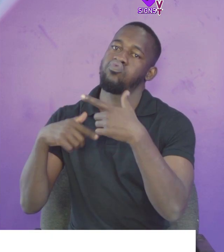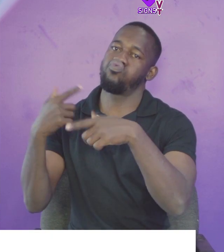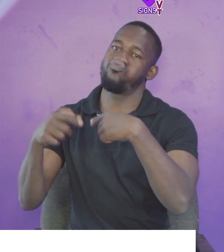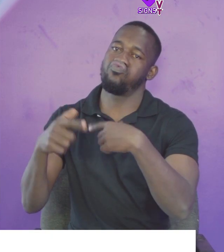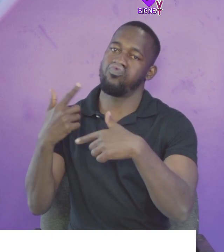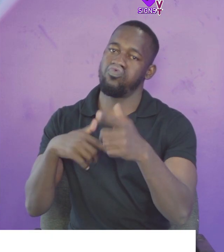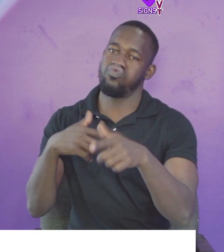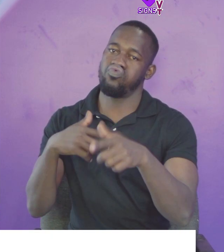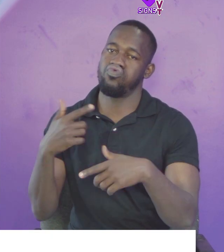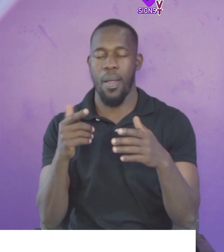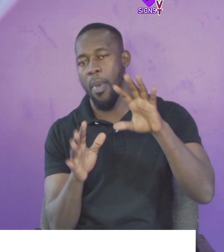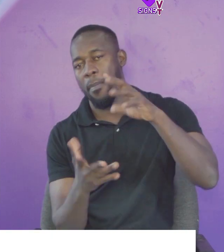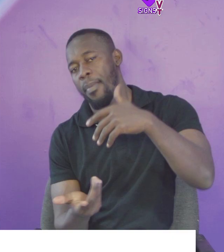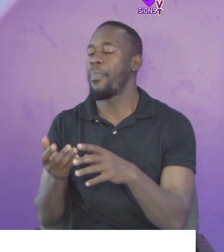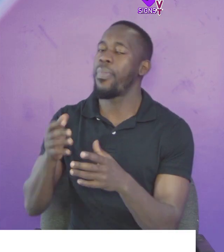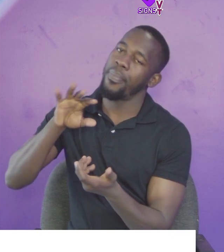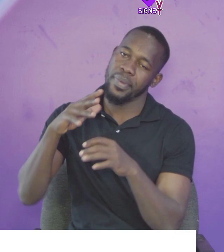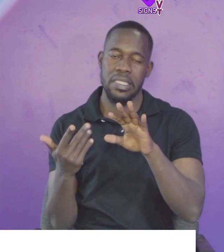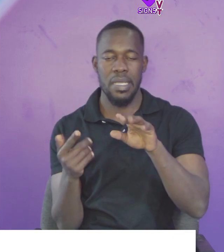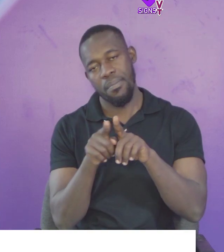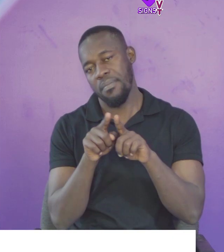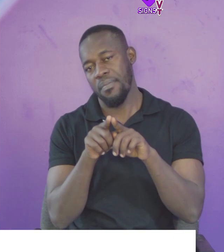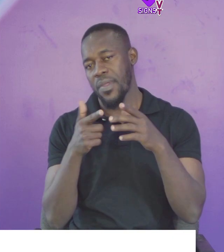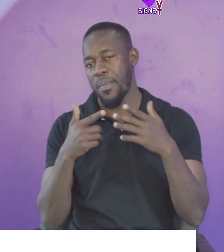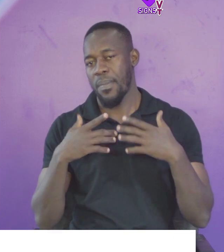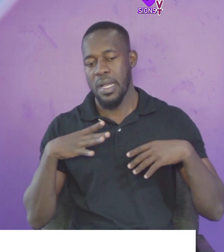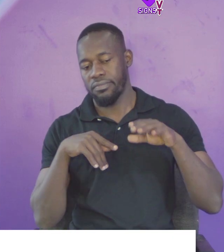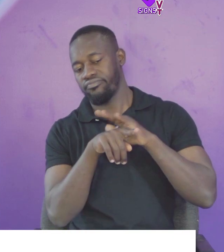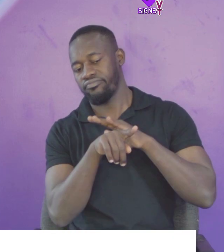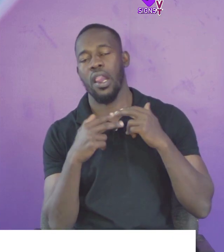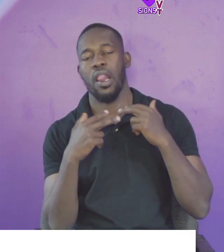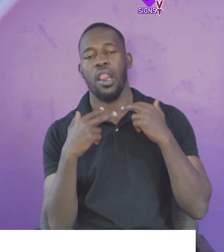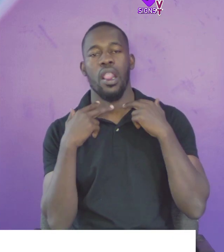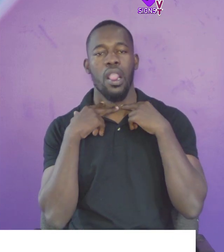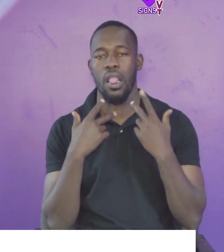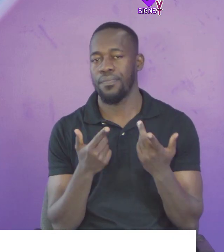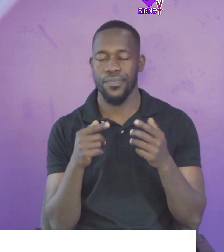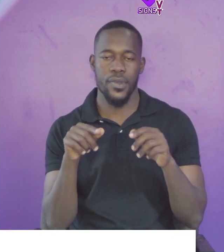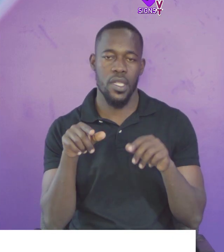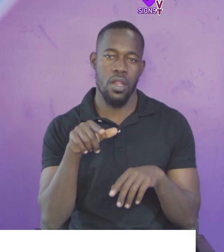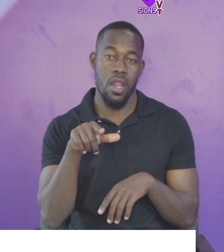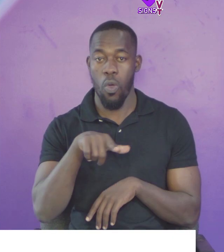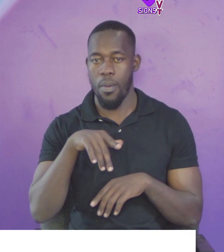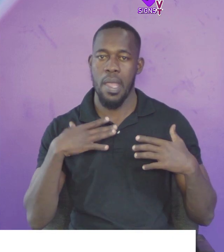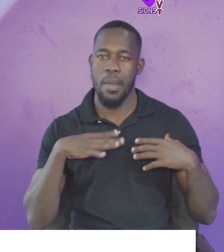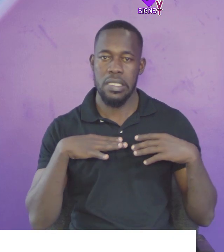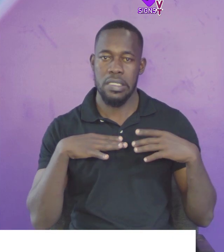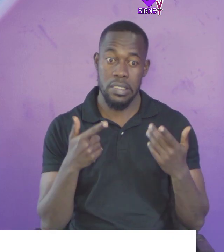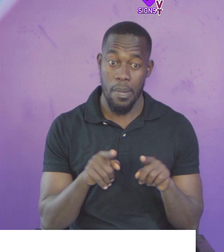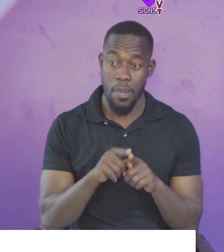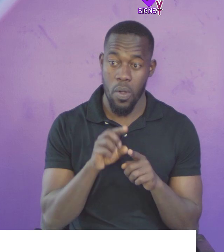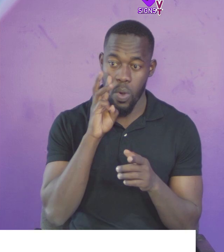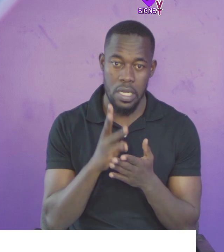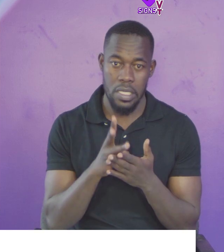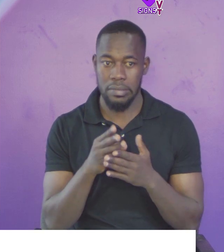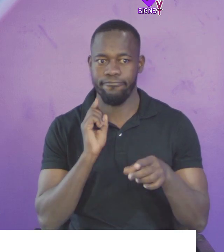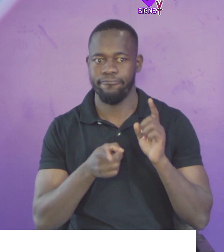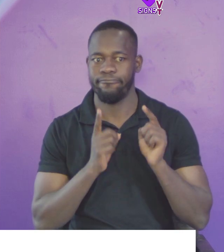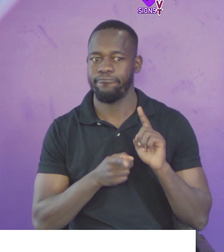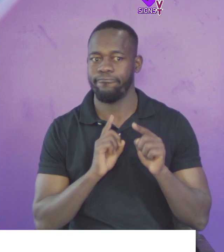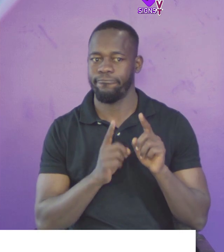leaving passengers trapped inside the wreckage. Local responders and residents rushed to the